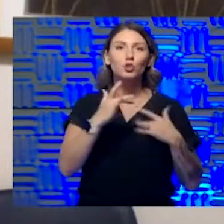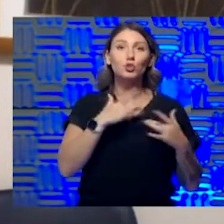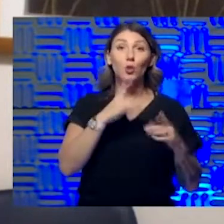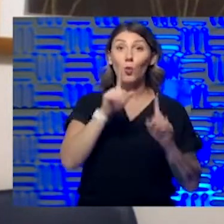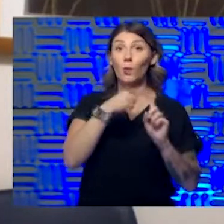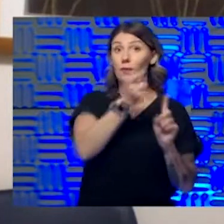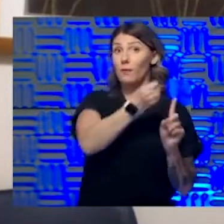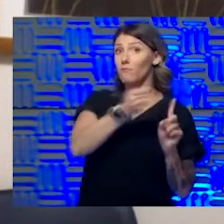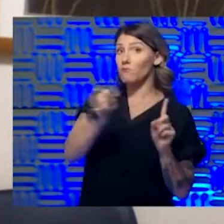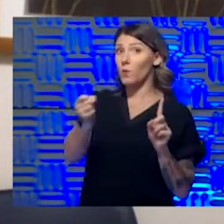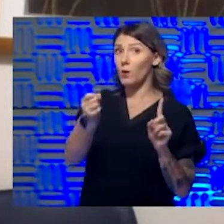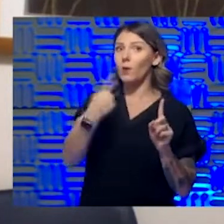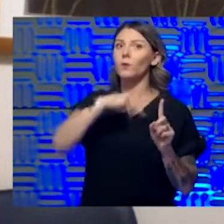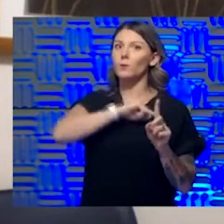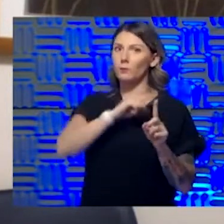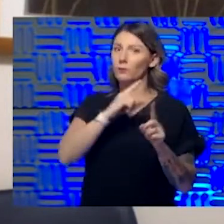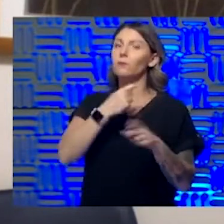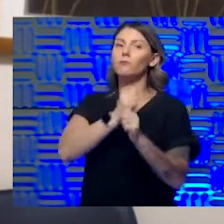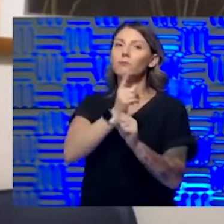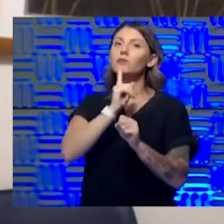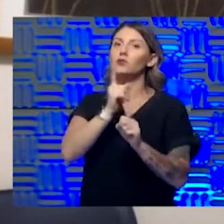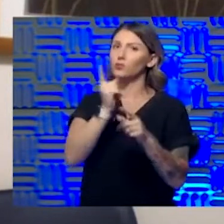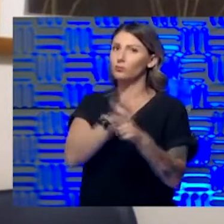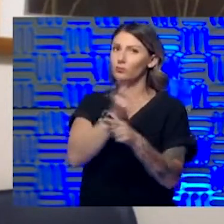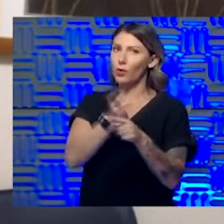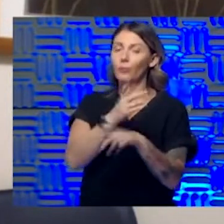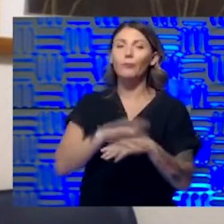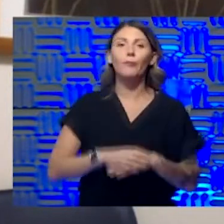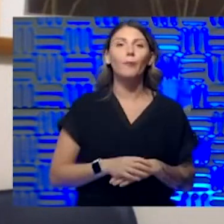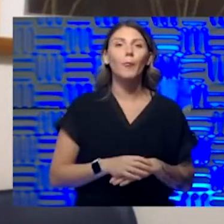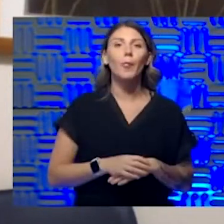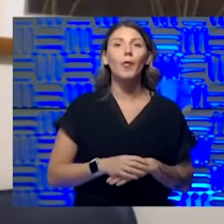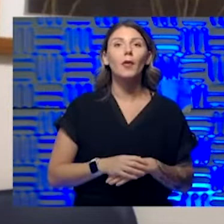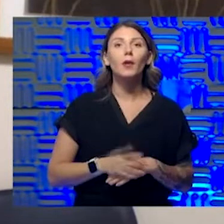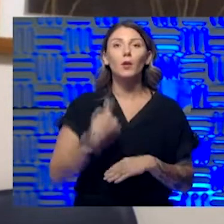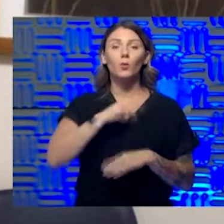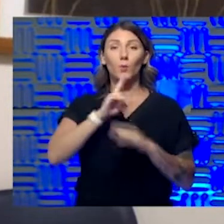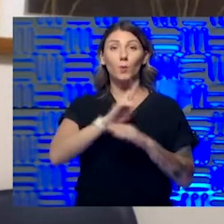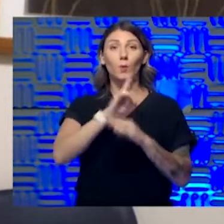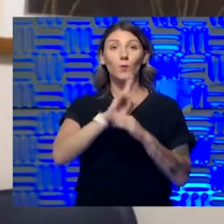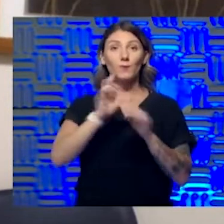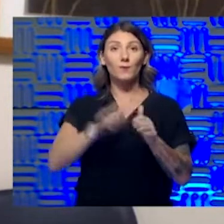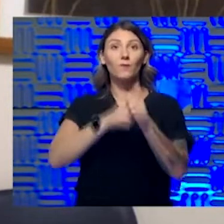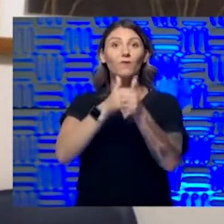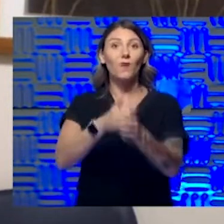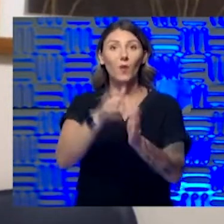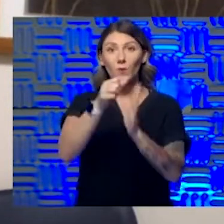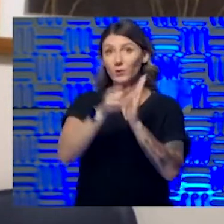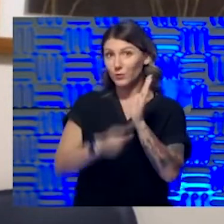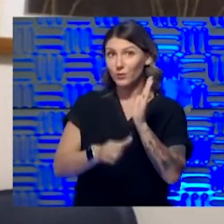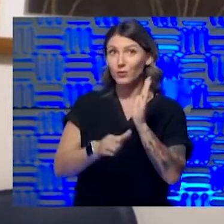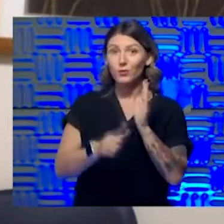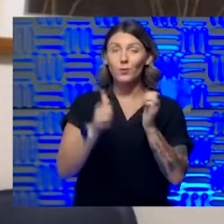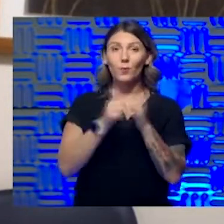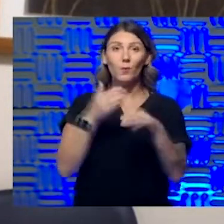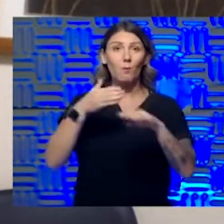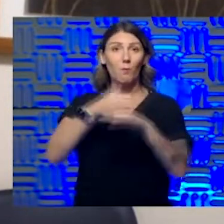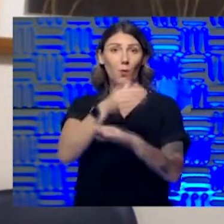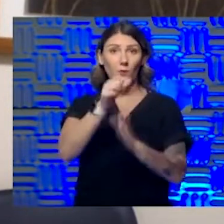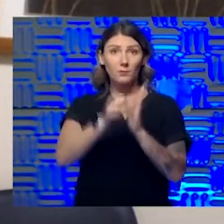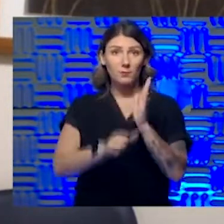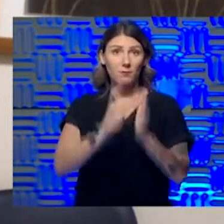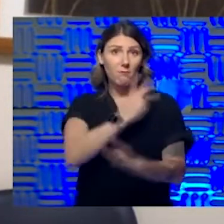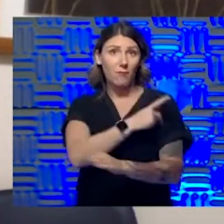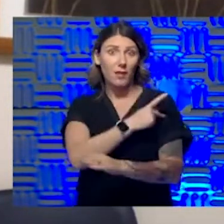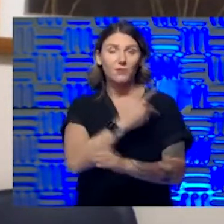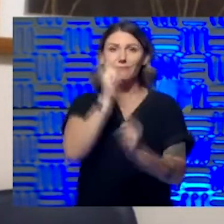them in for the right things. We're really utilizing it following surgery in our postoperative patients because it's amazing